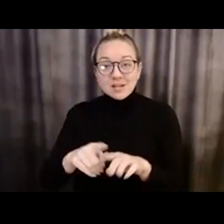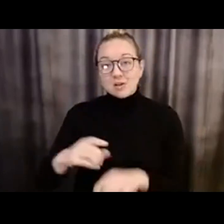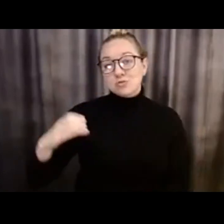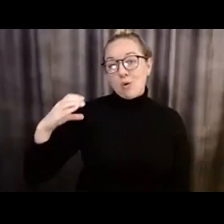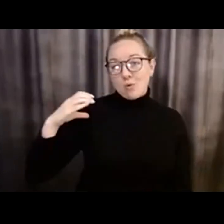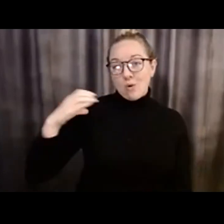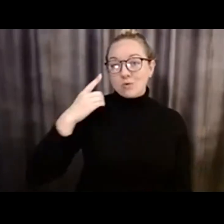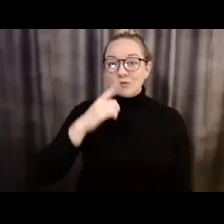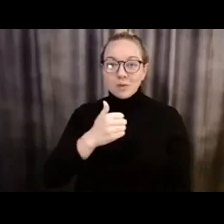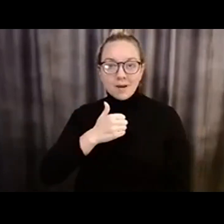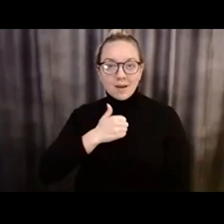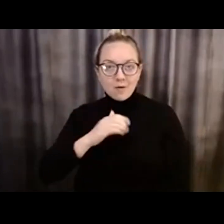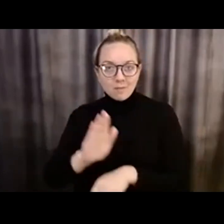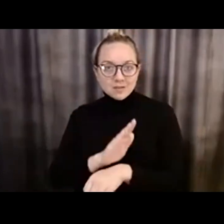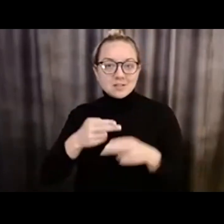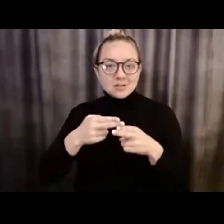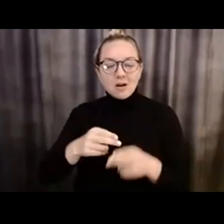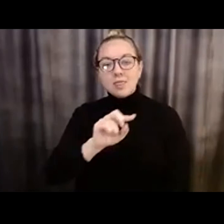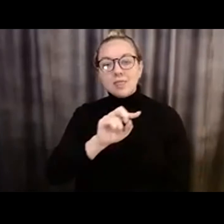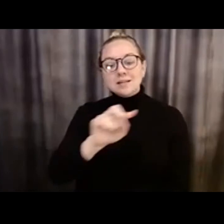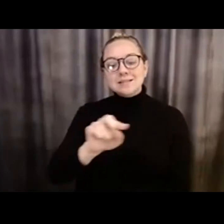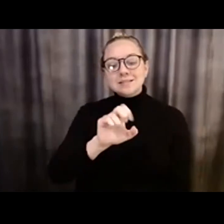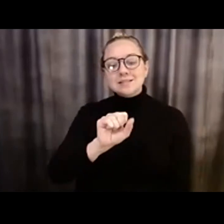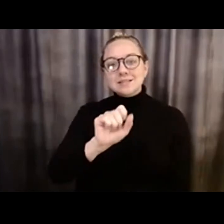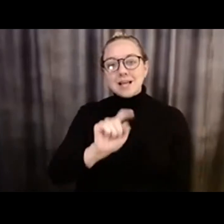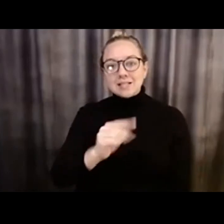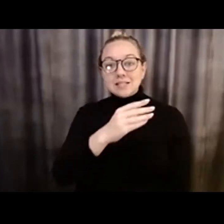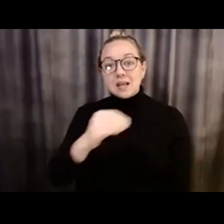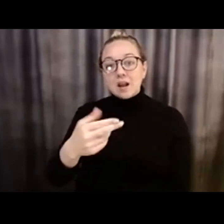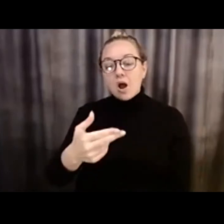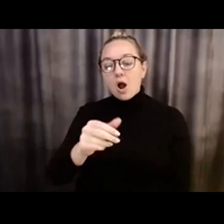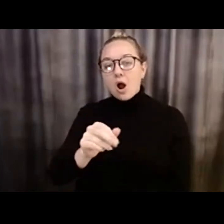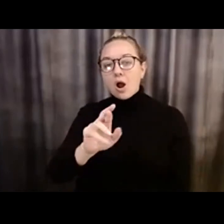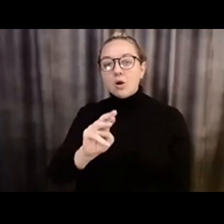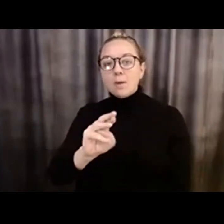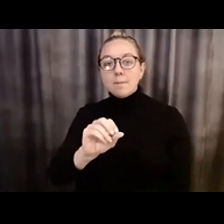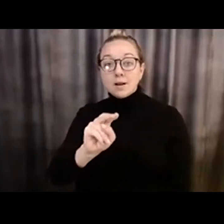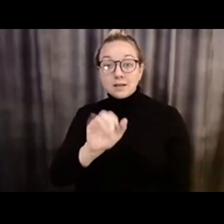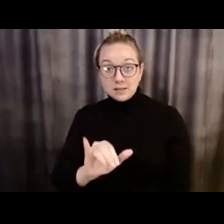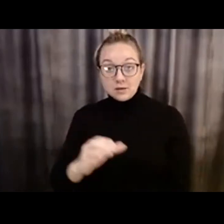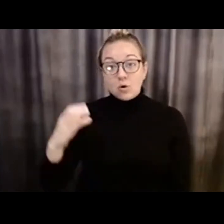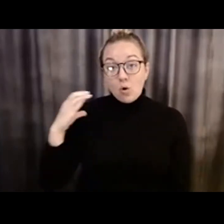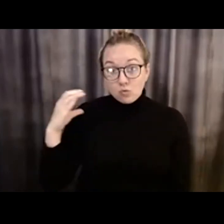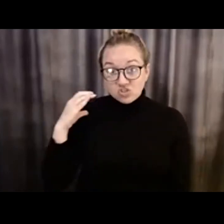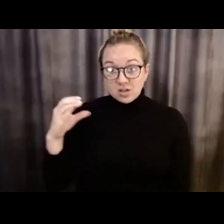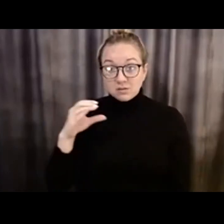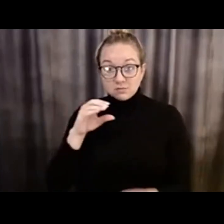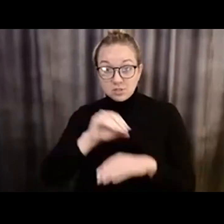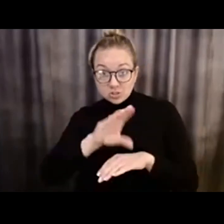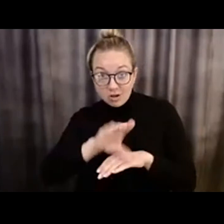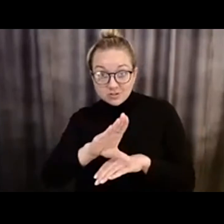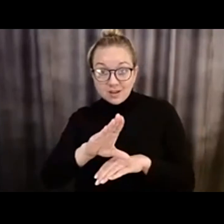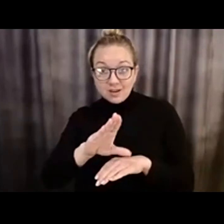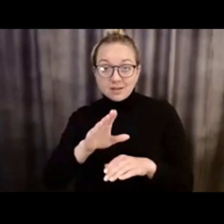business, Zest and Harmony, coaching, consulting, and counseling. This event is brought to you